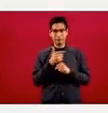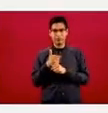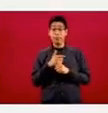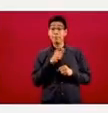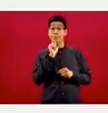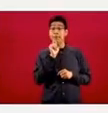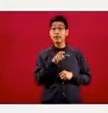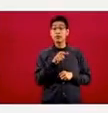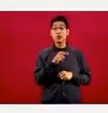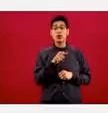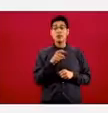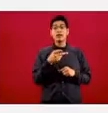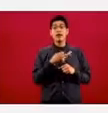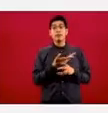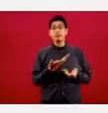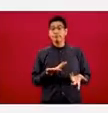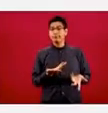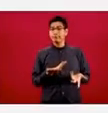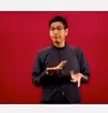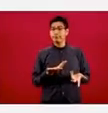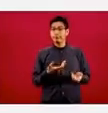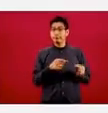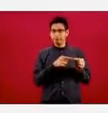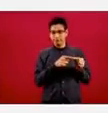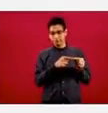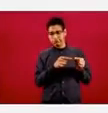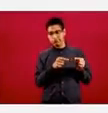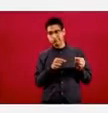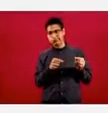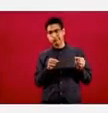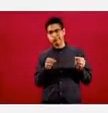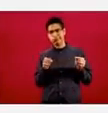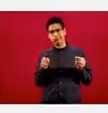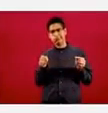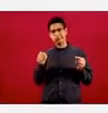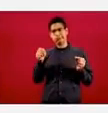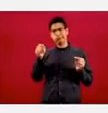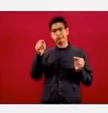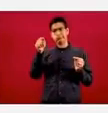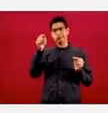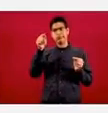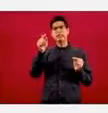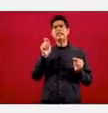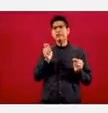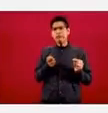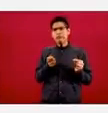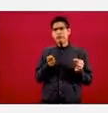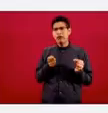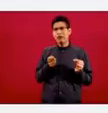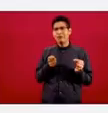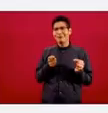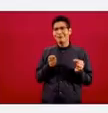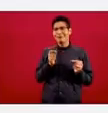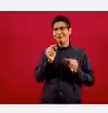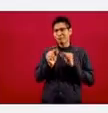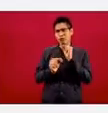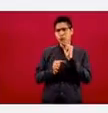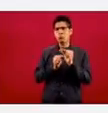1,378 confirmed cases, and we can see the relation between the acceleration of our